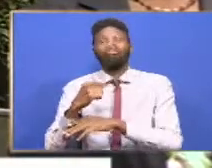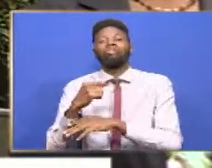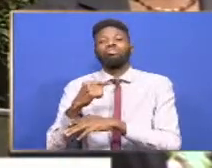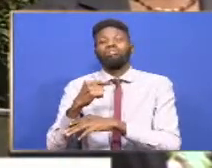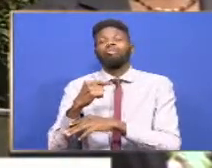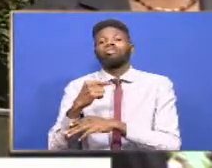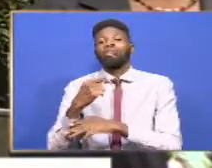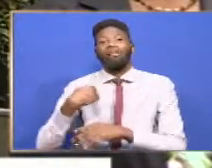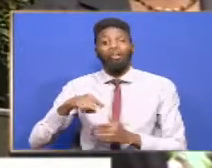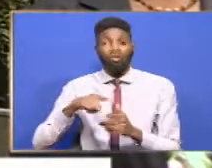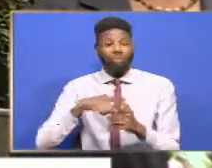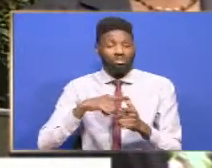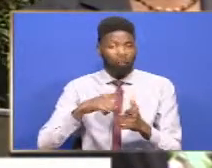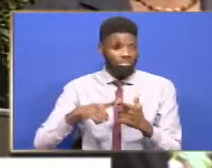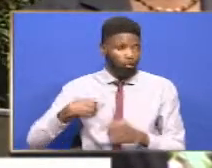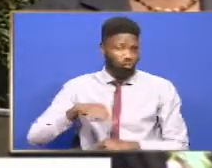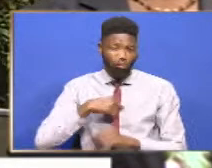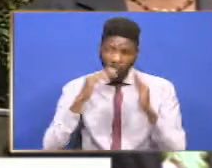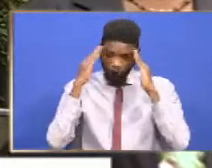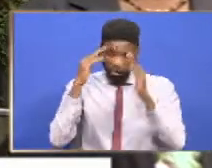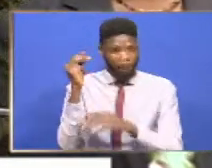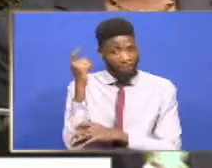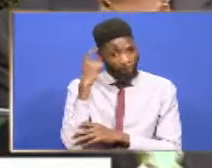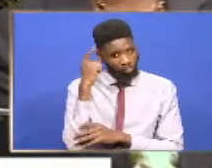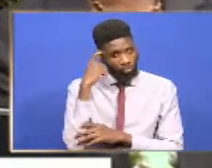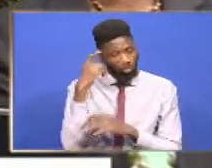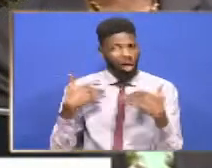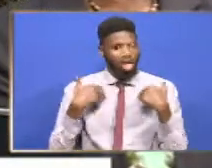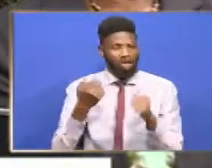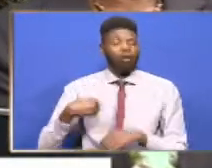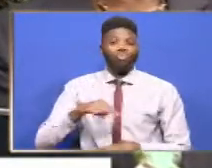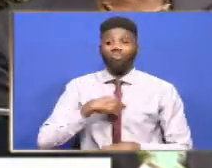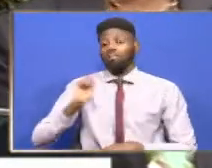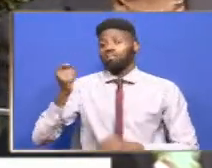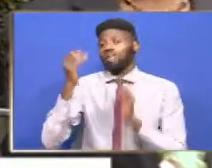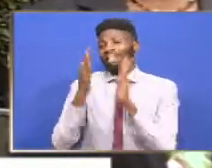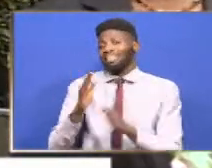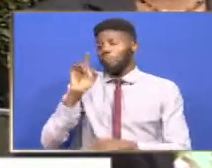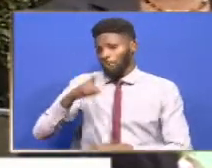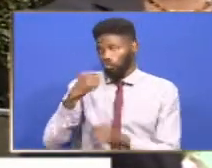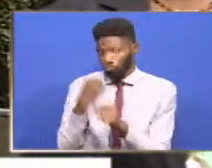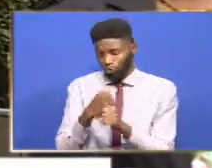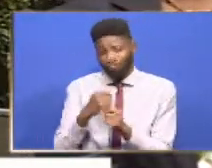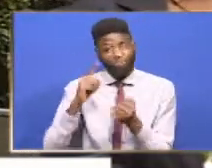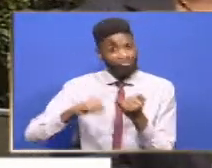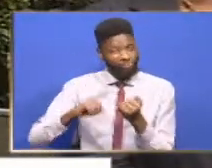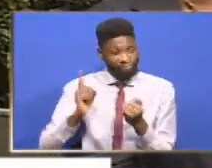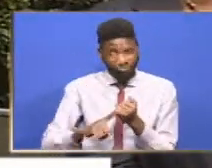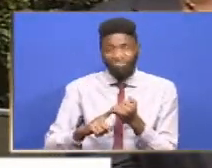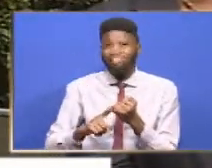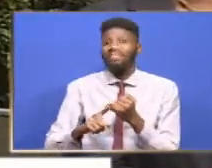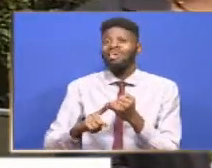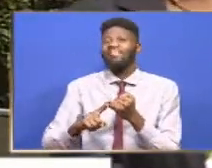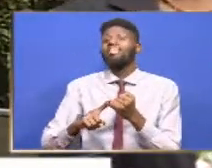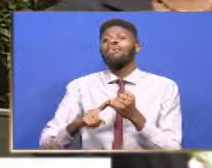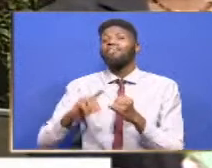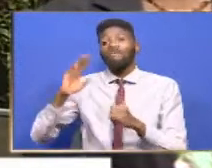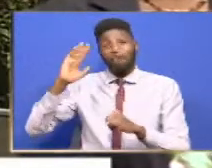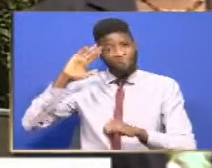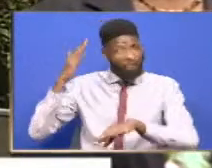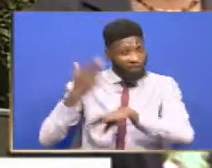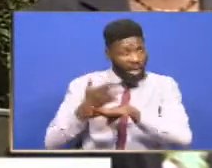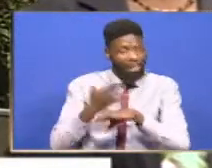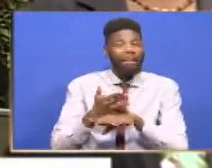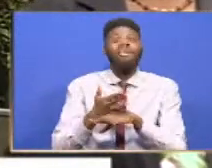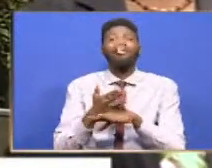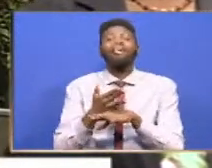health. And what we need to do as Kenyans is to, one, demystify the myths and misconceptions regarding